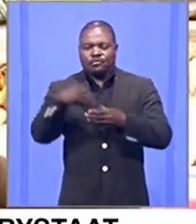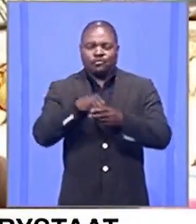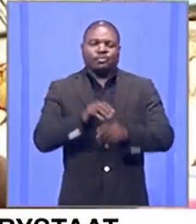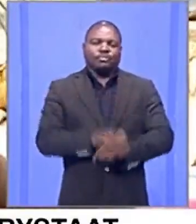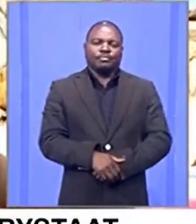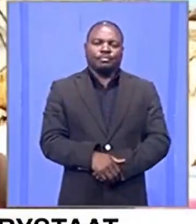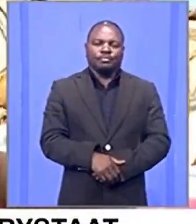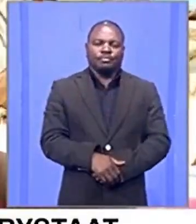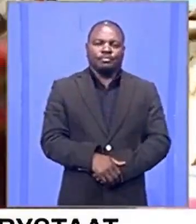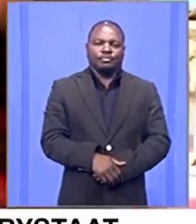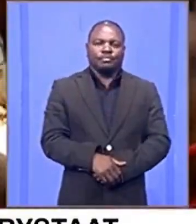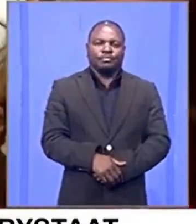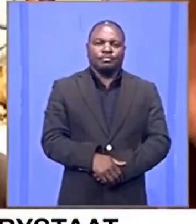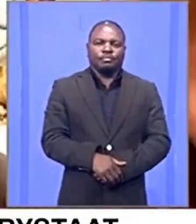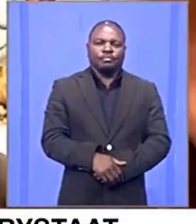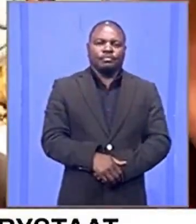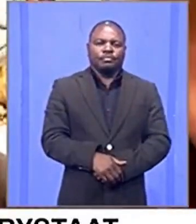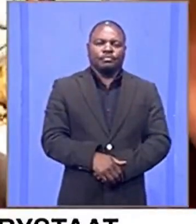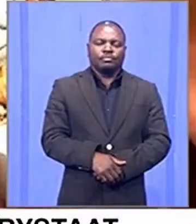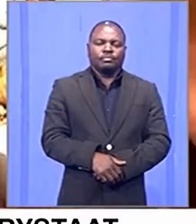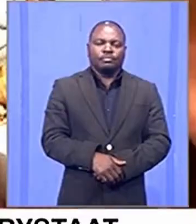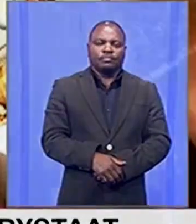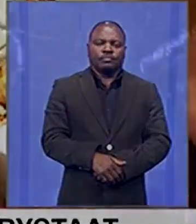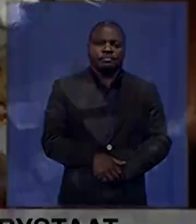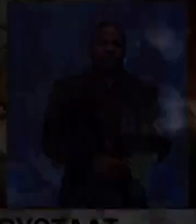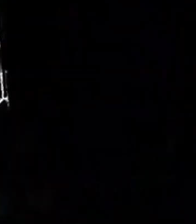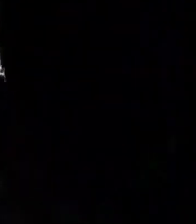tsa SABC Bloemfontein.